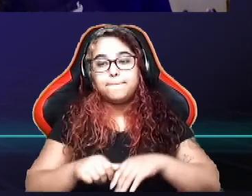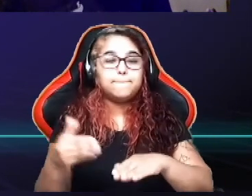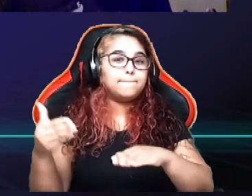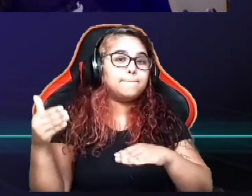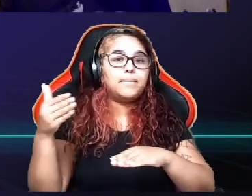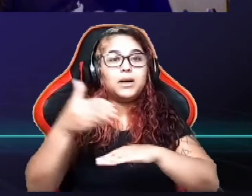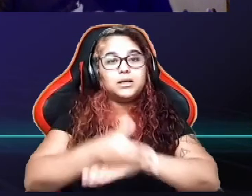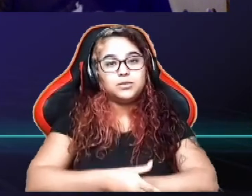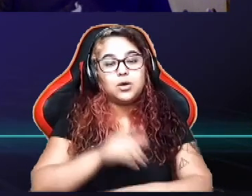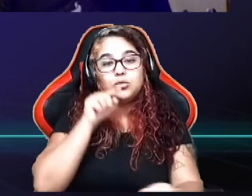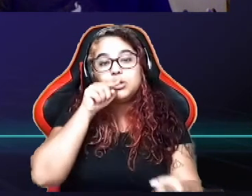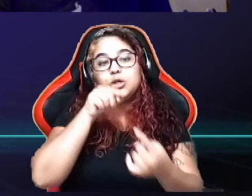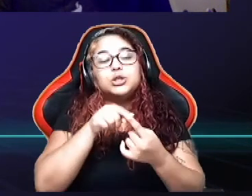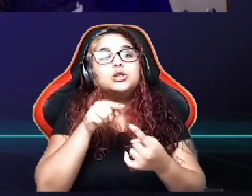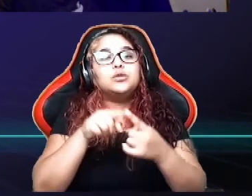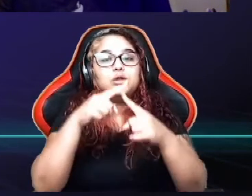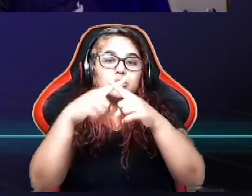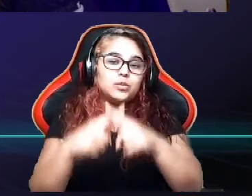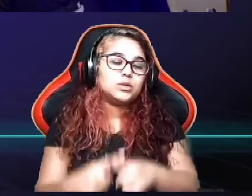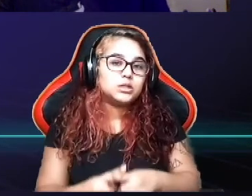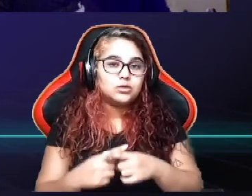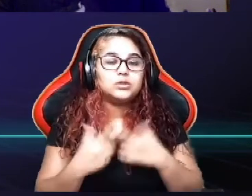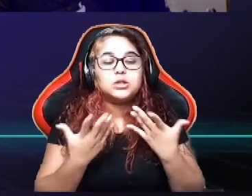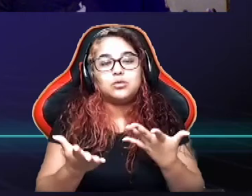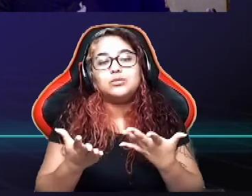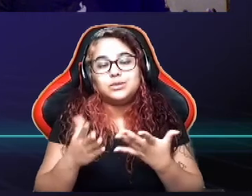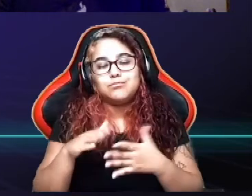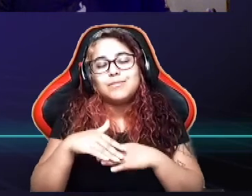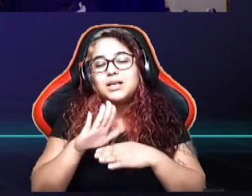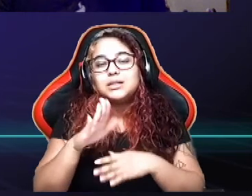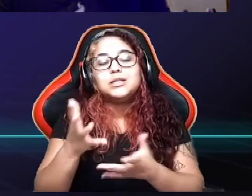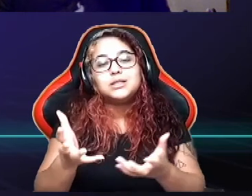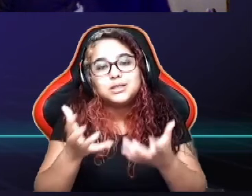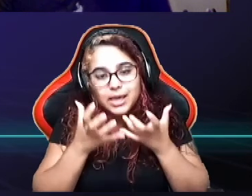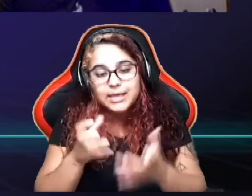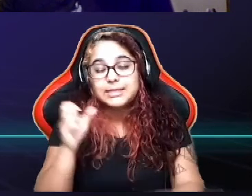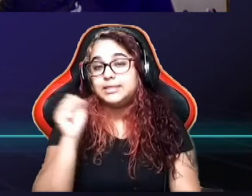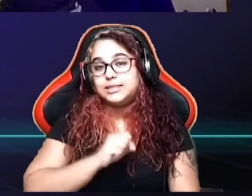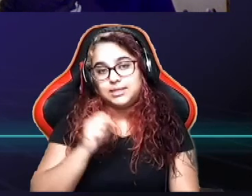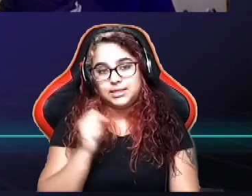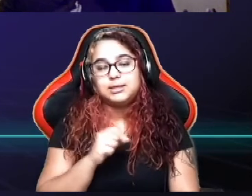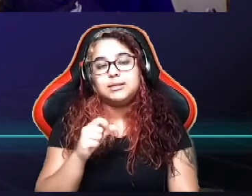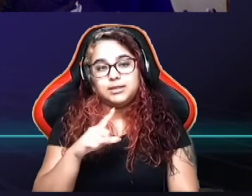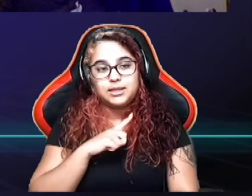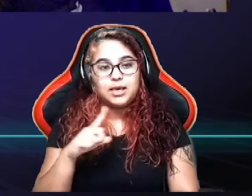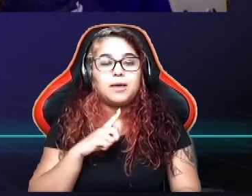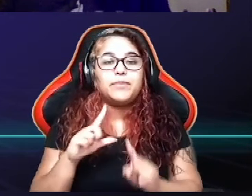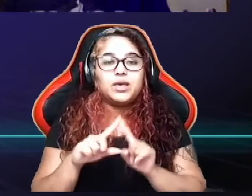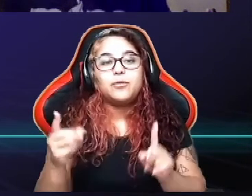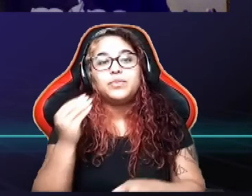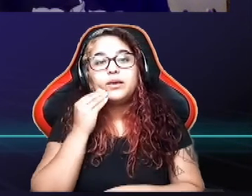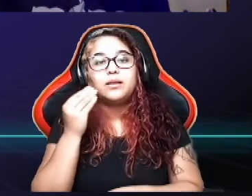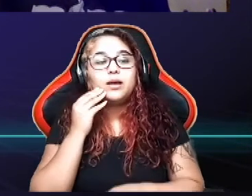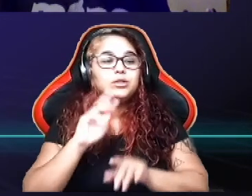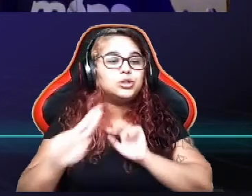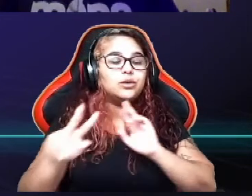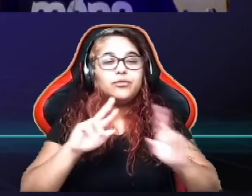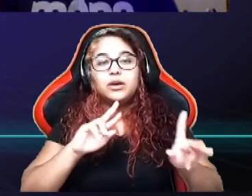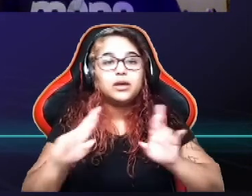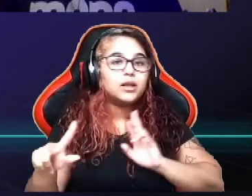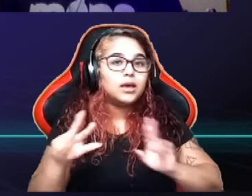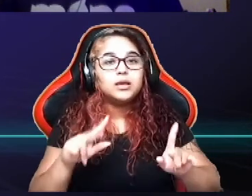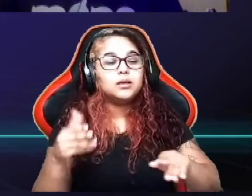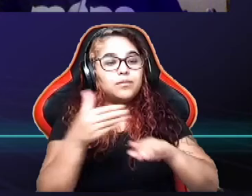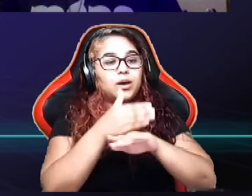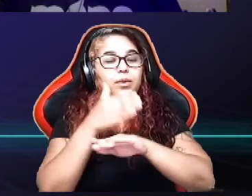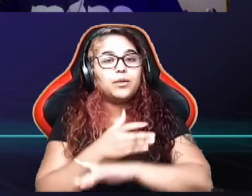same goal, which is having competitions. Although we really want to have it, there are other approaches that we're